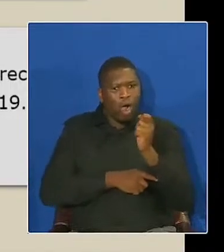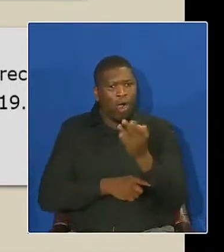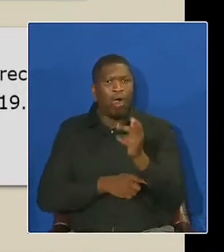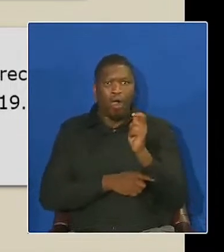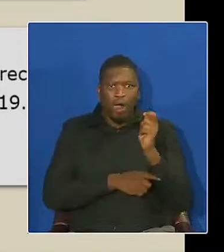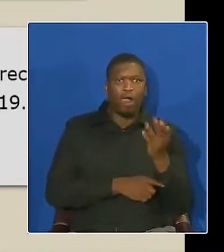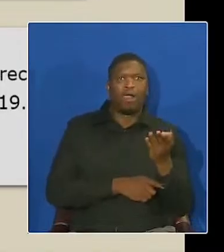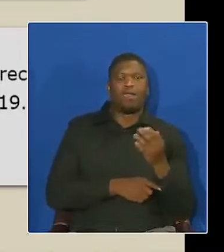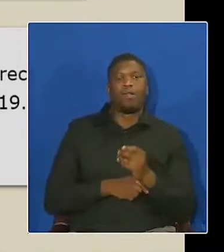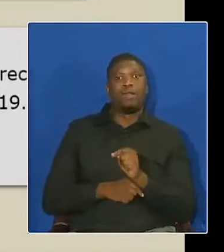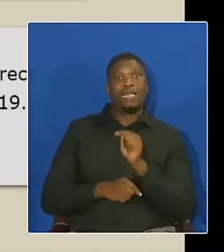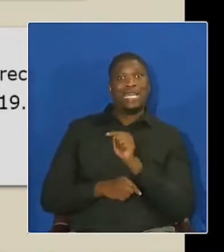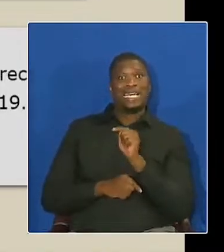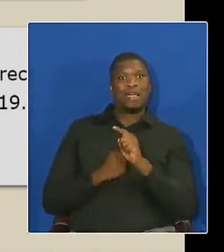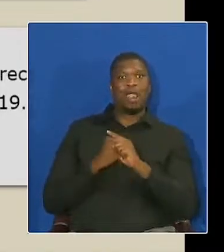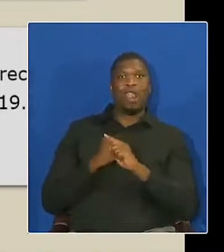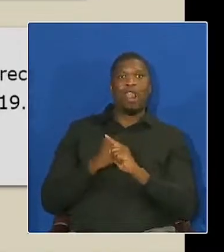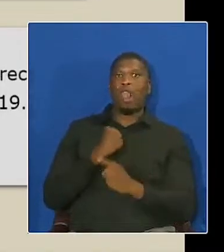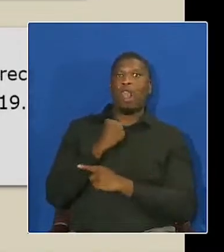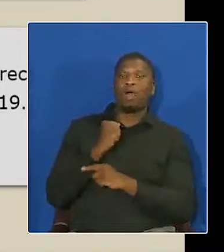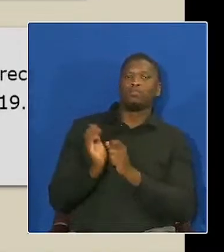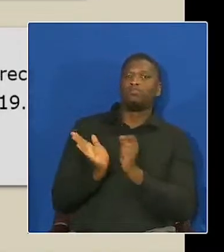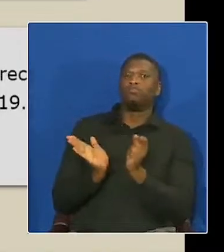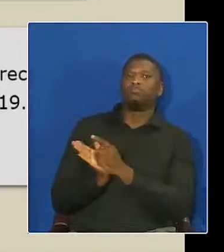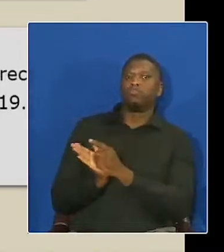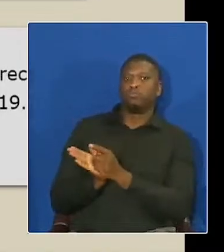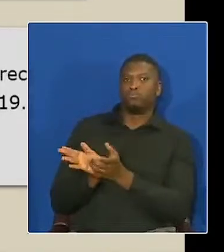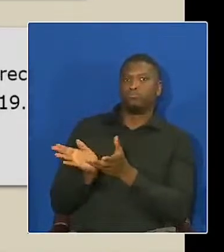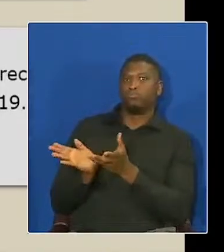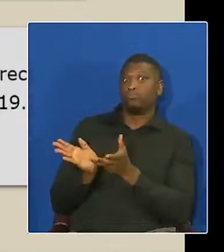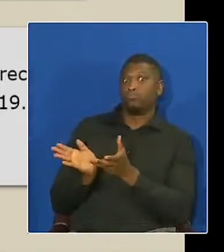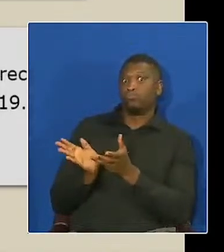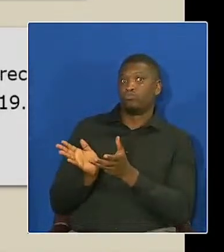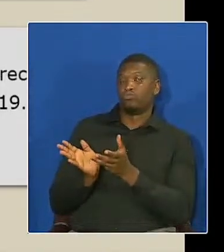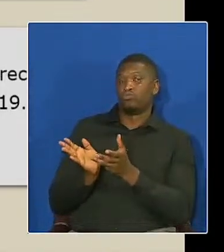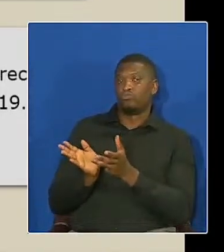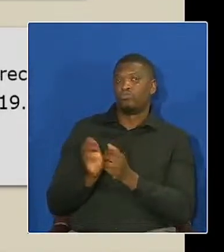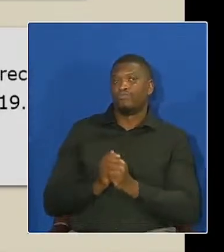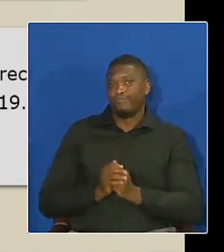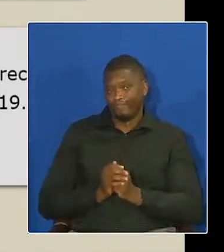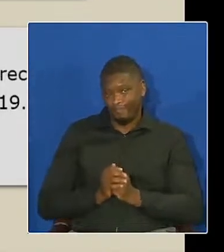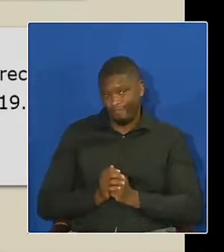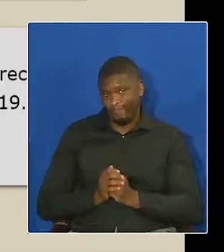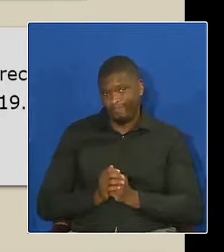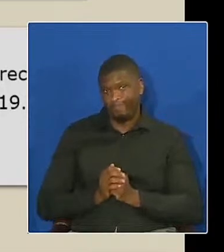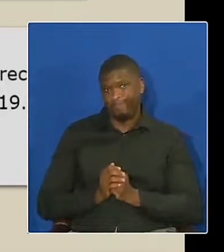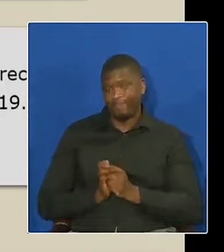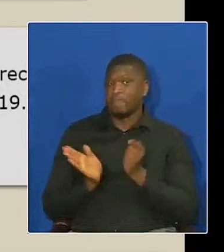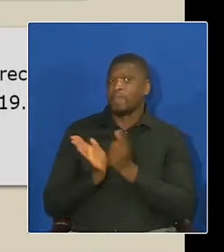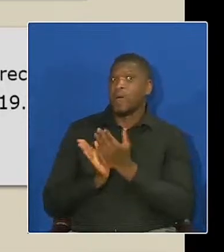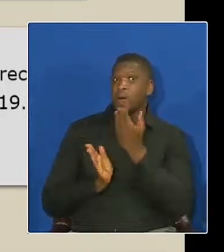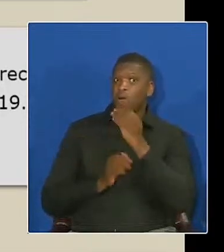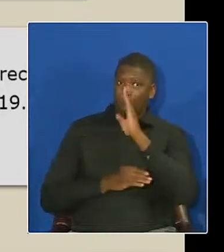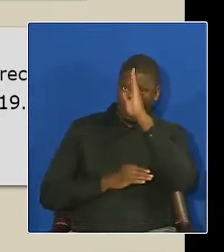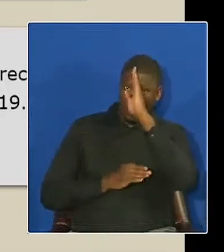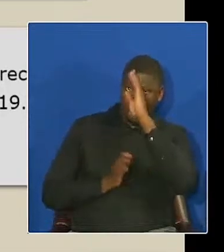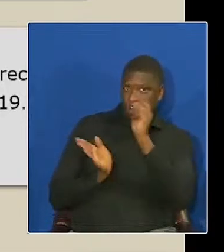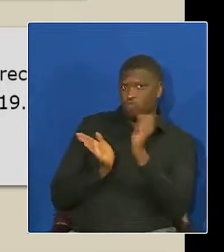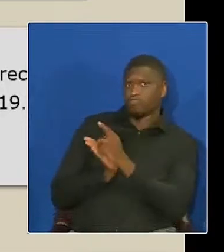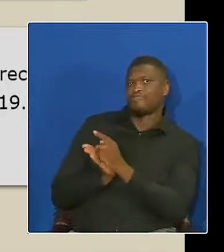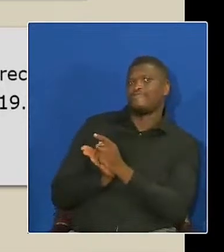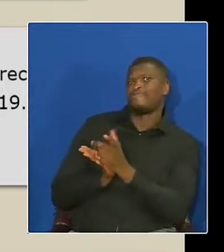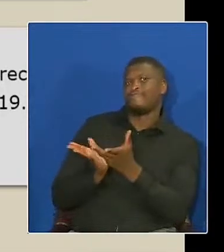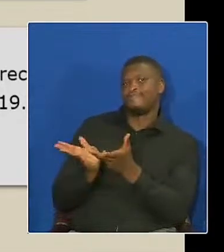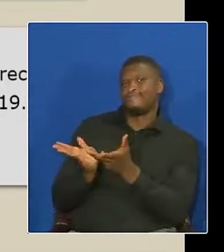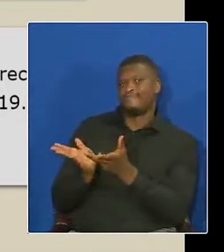was the last message that was sent by Mr. Brown Mokgotsi